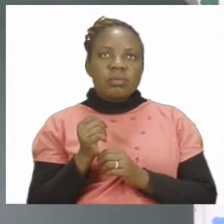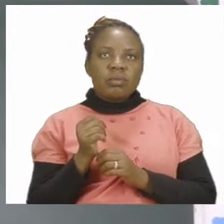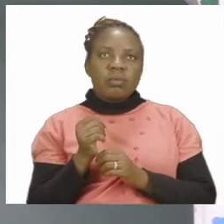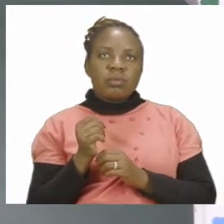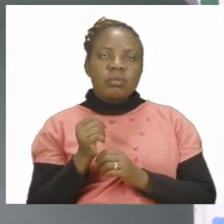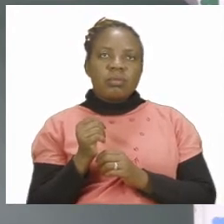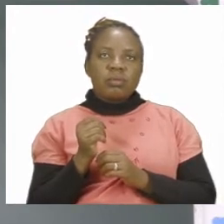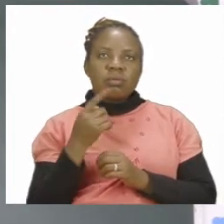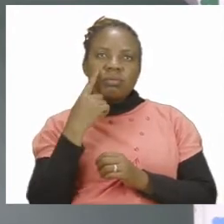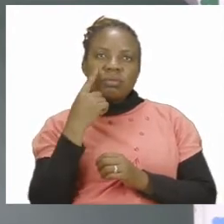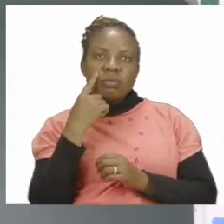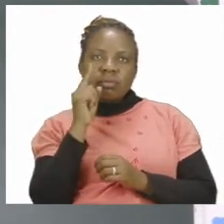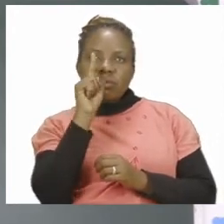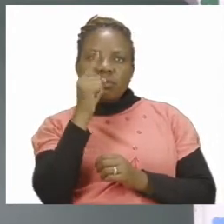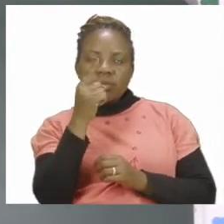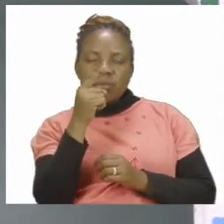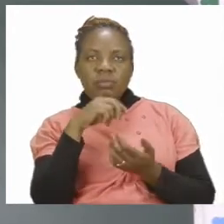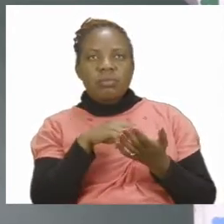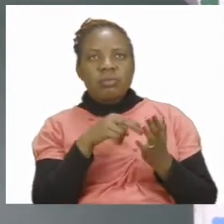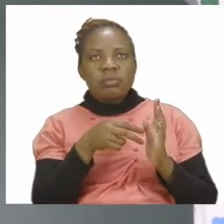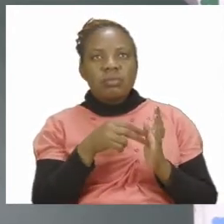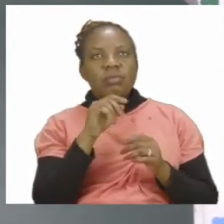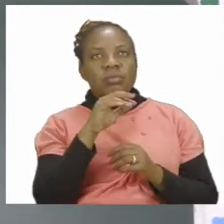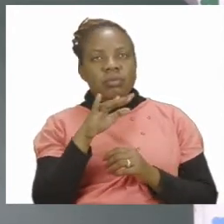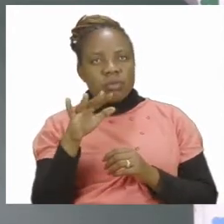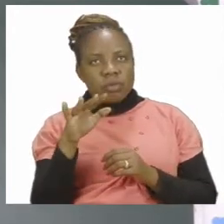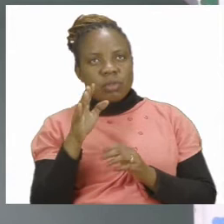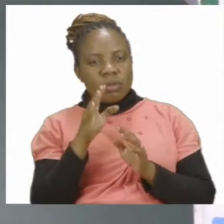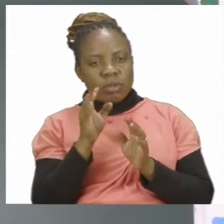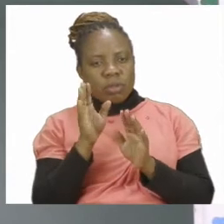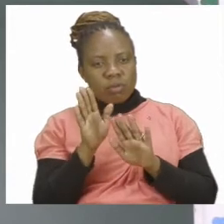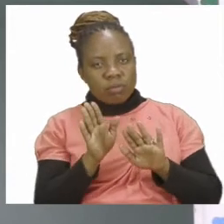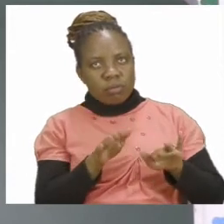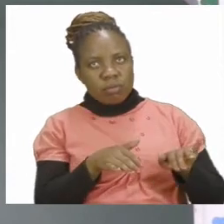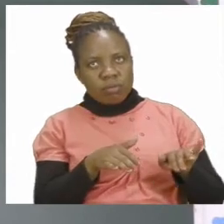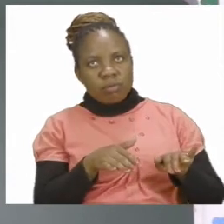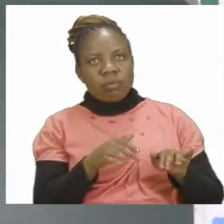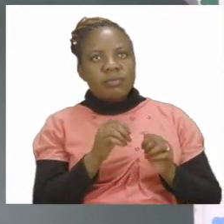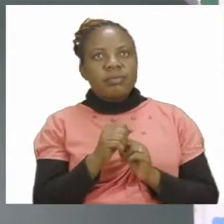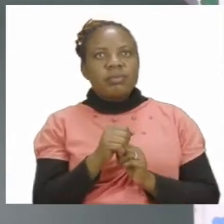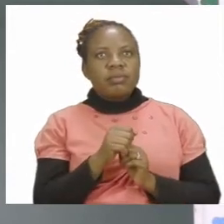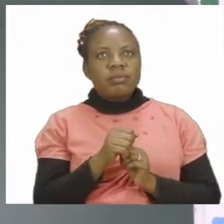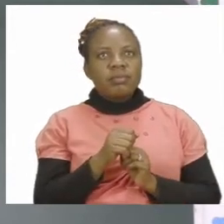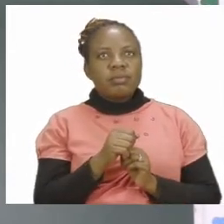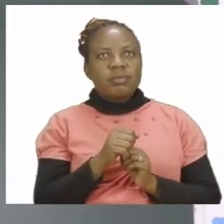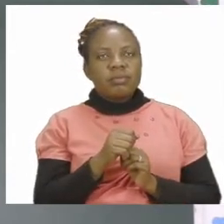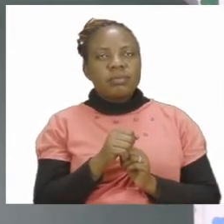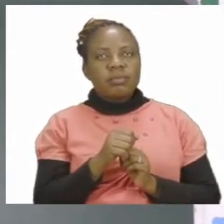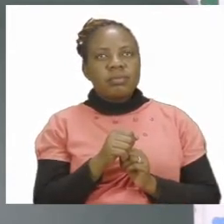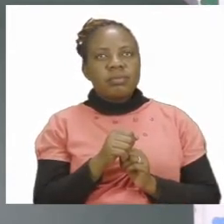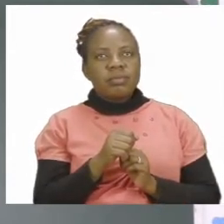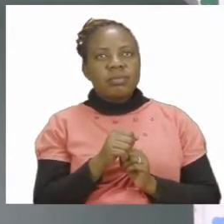a letter was left out. So here it means